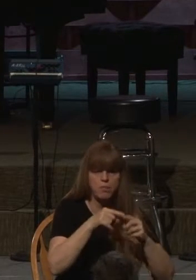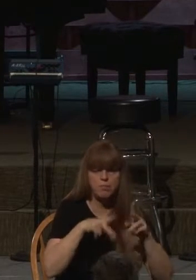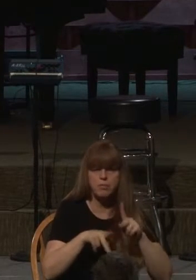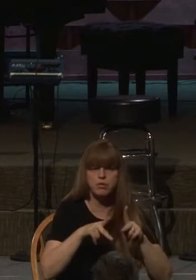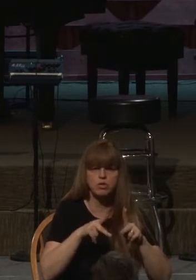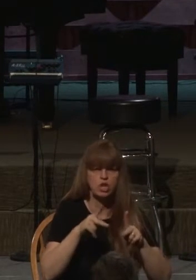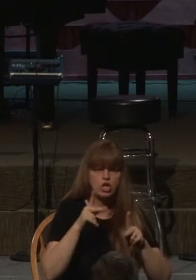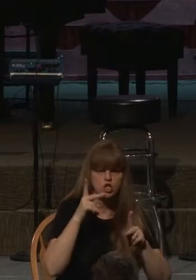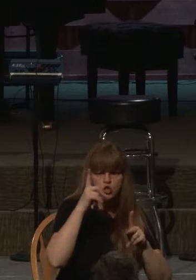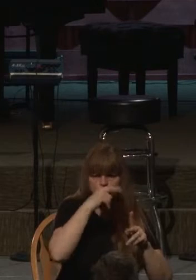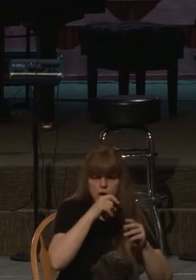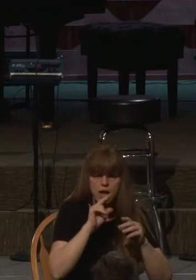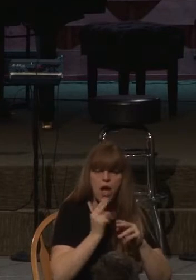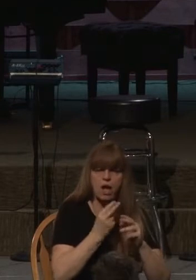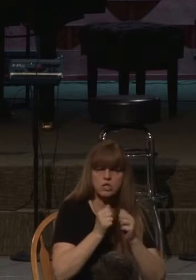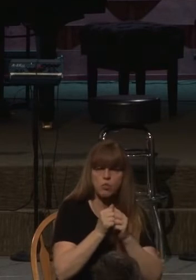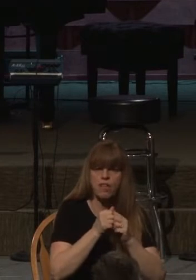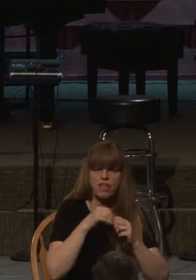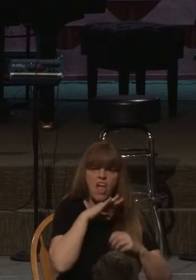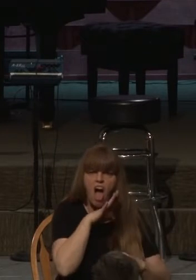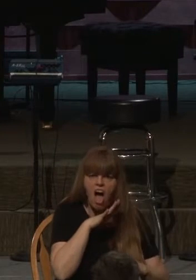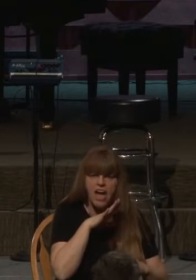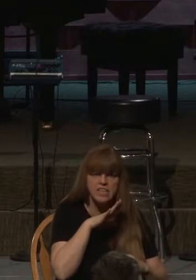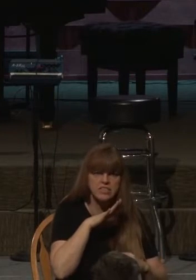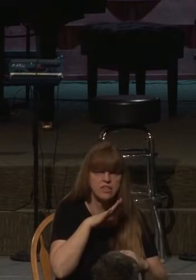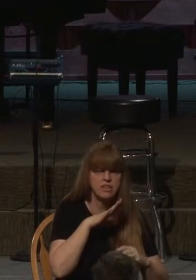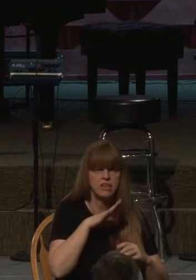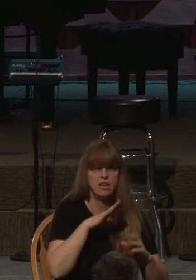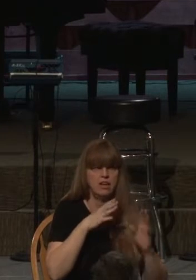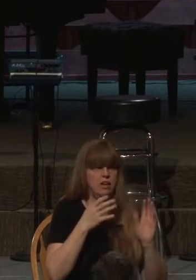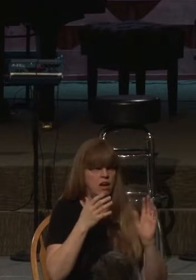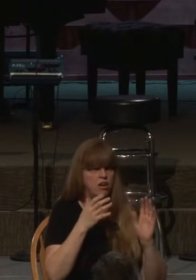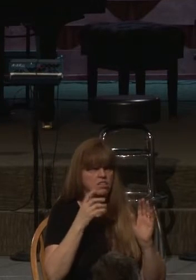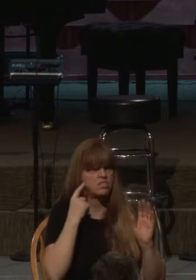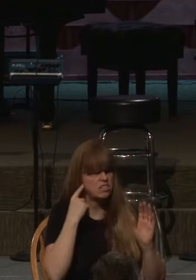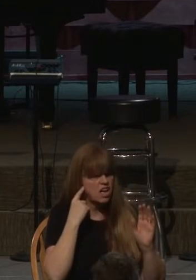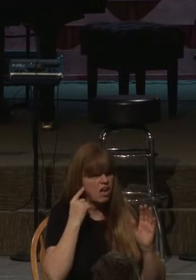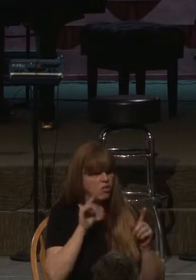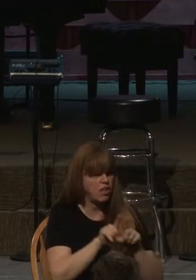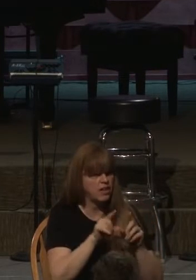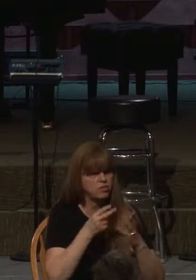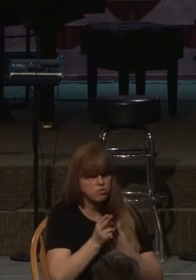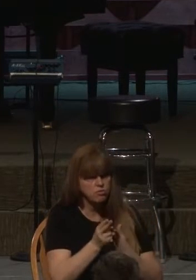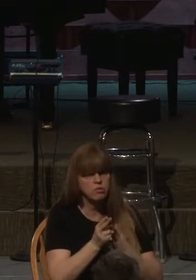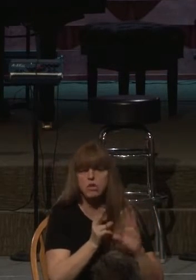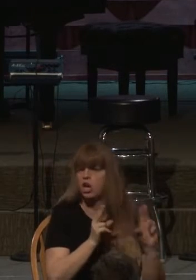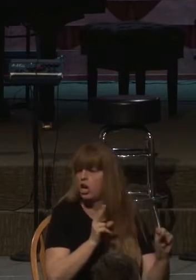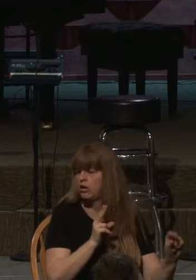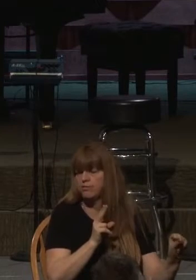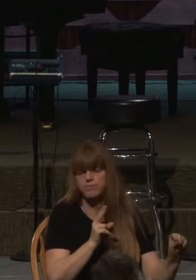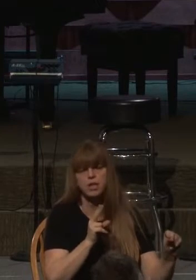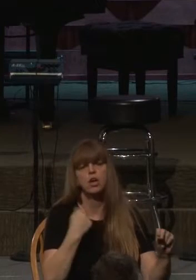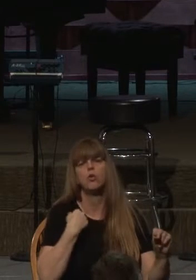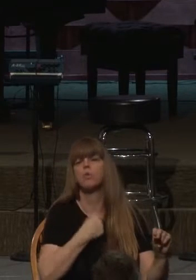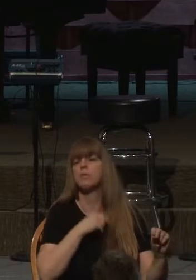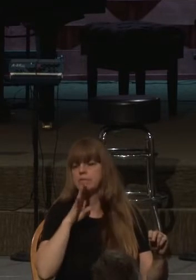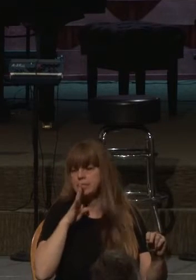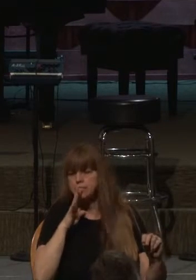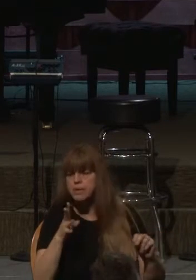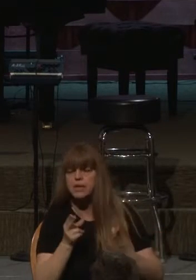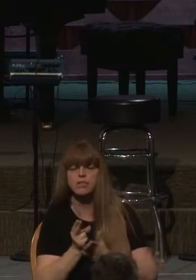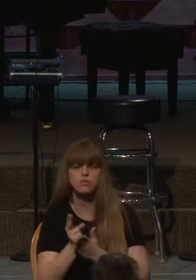lies so clever they sound like the truth. Instead, we will speak the